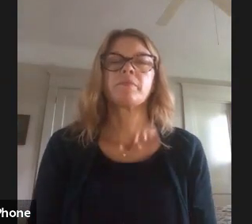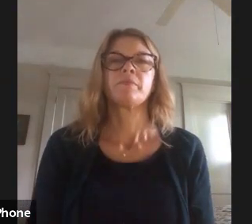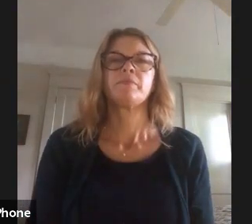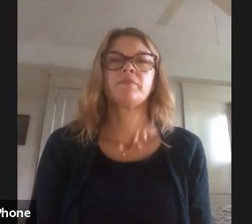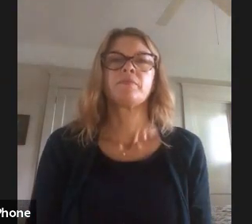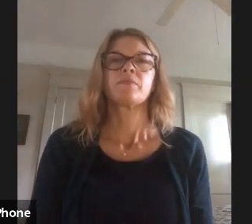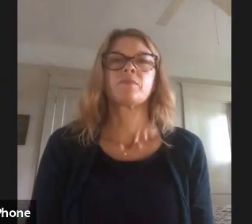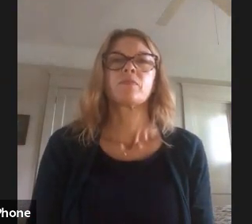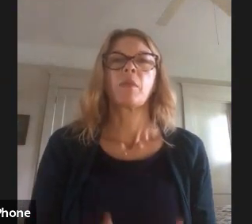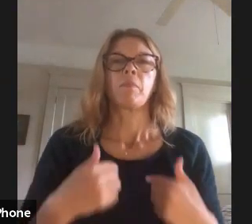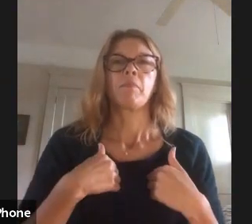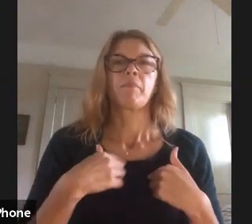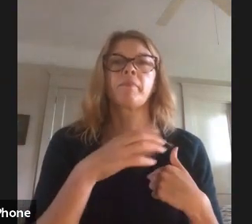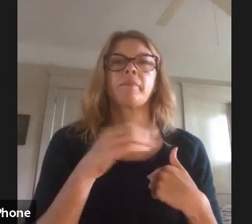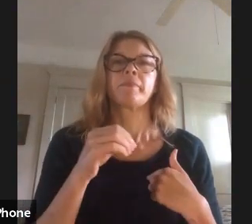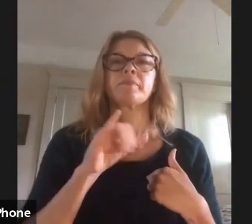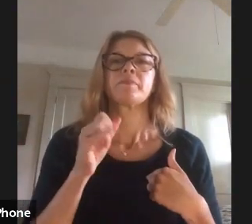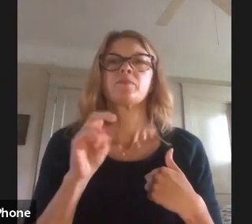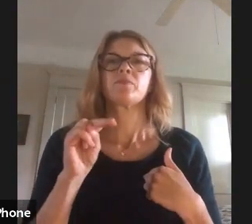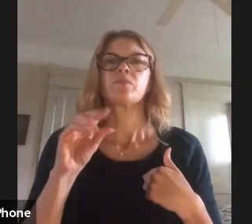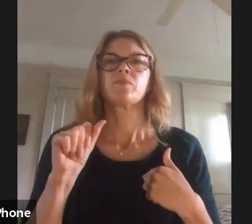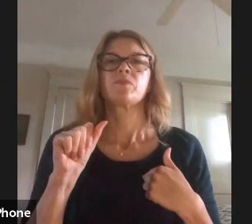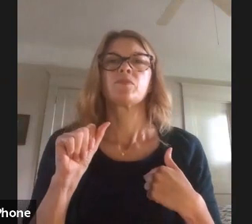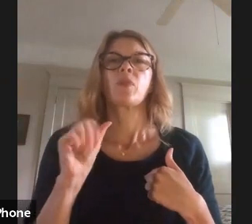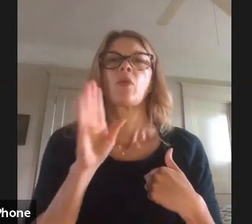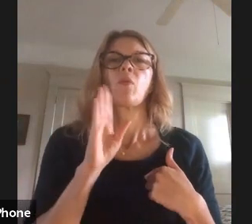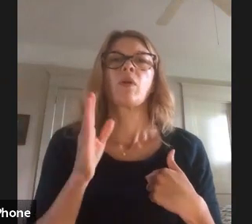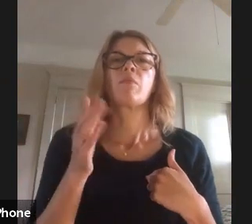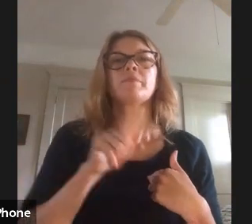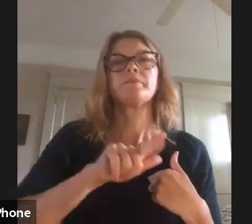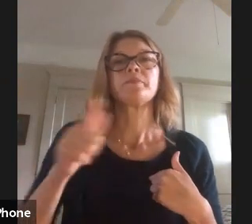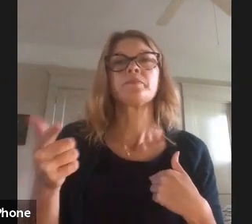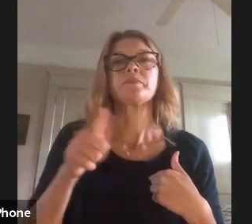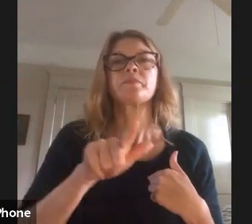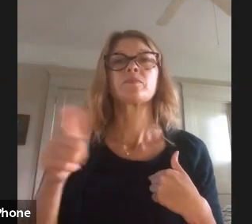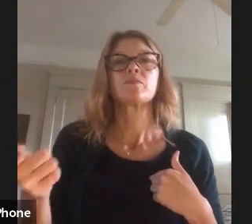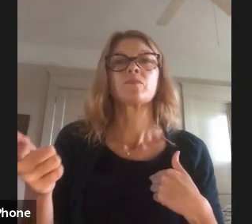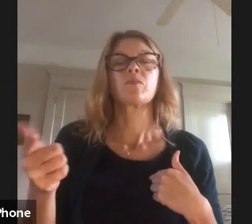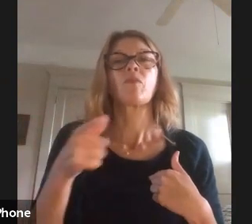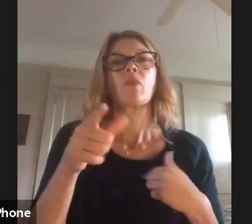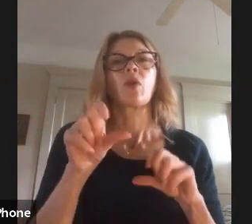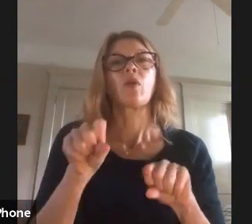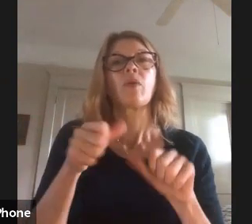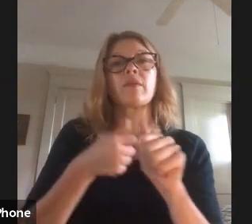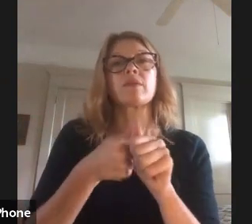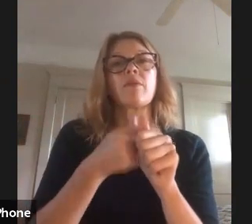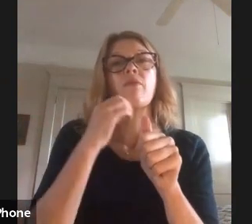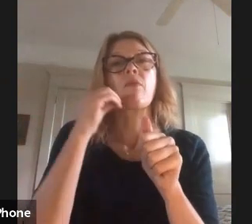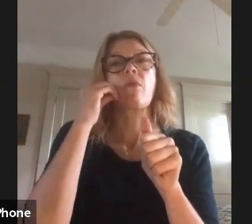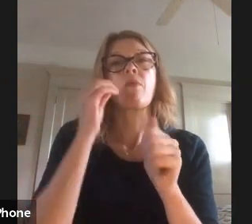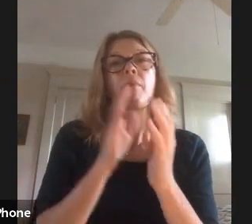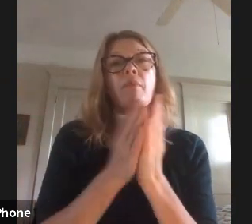Jenna and I are going to read them responsively by whole verse, and I invite you to join us in reading them